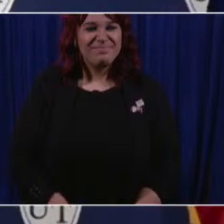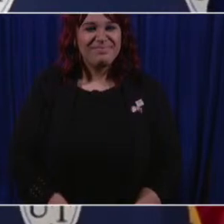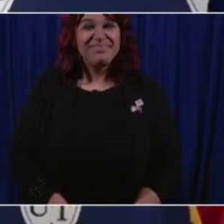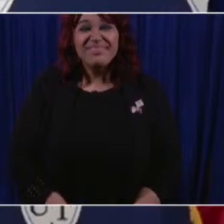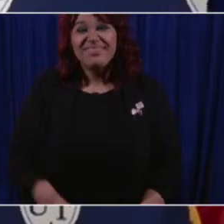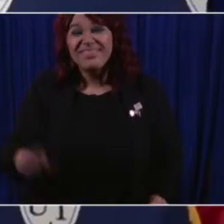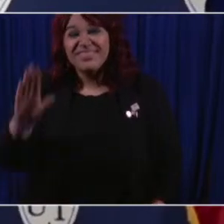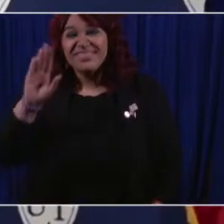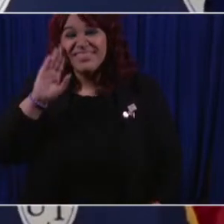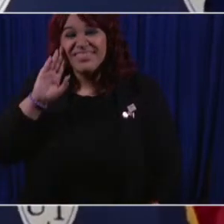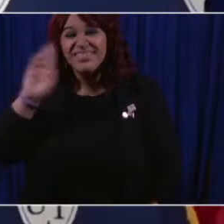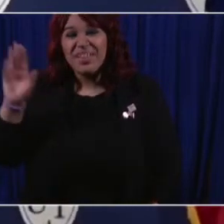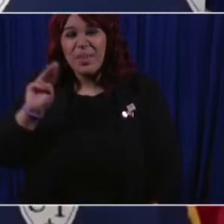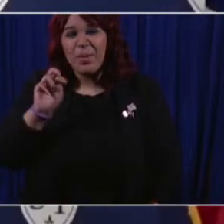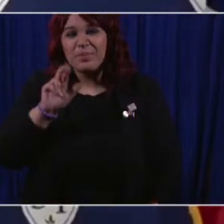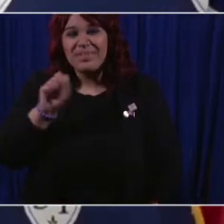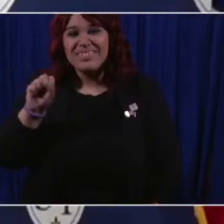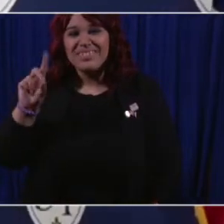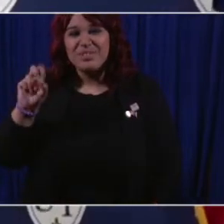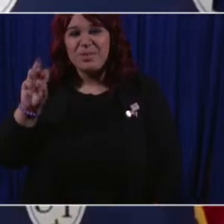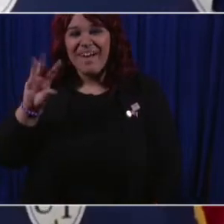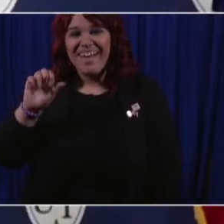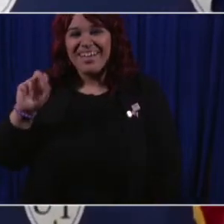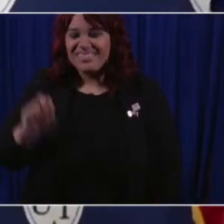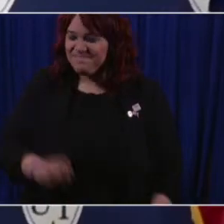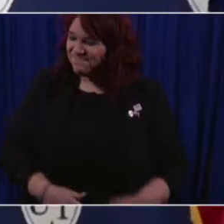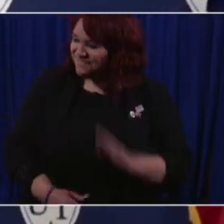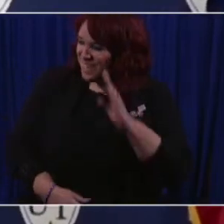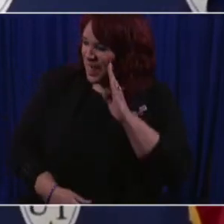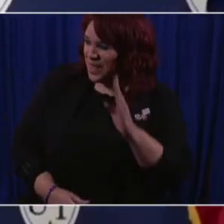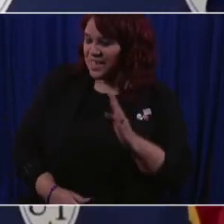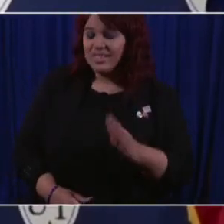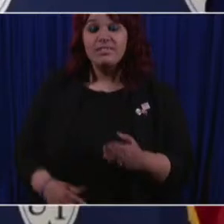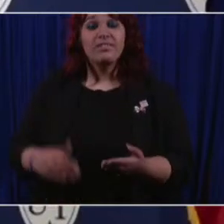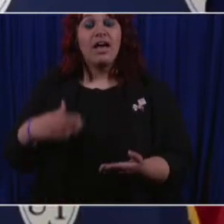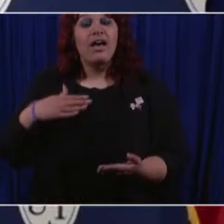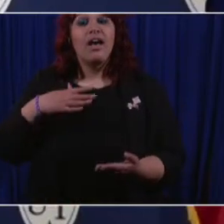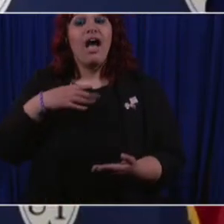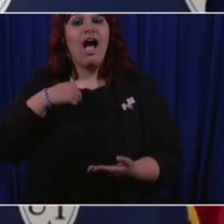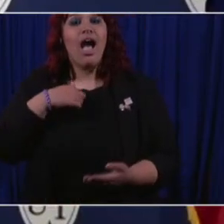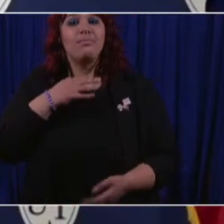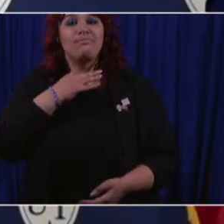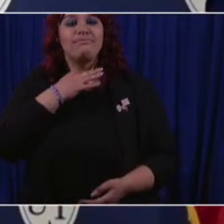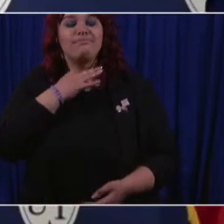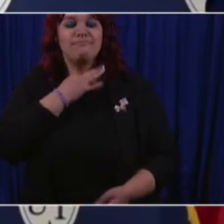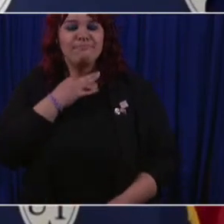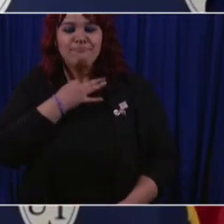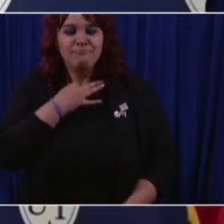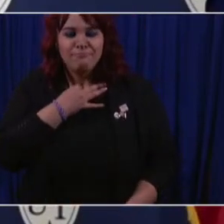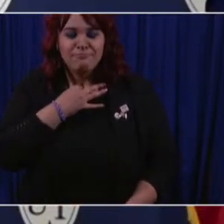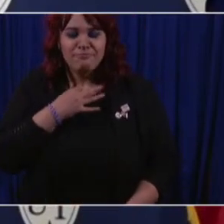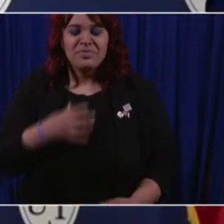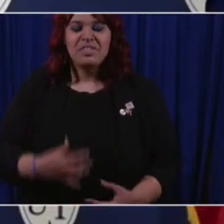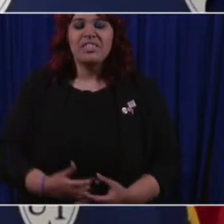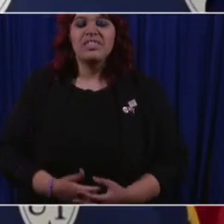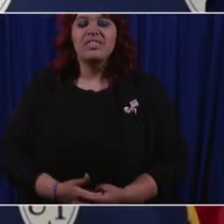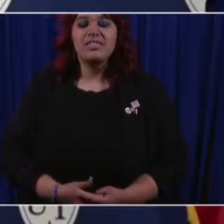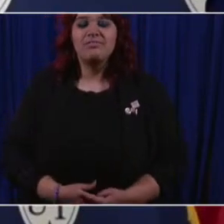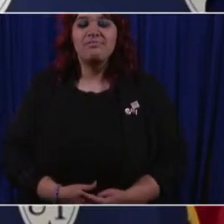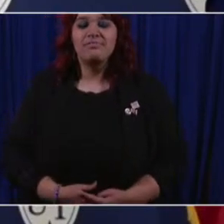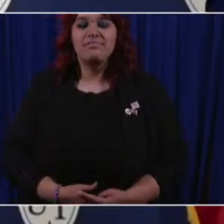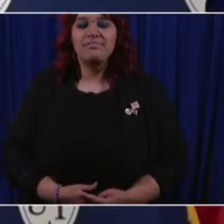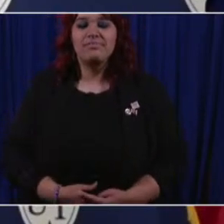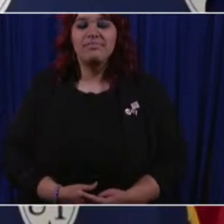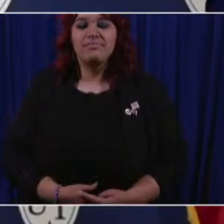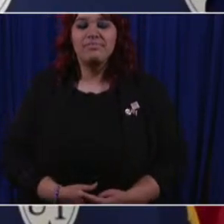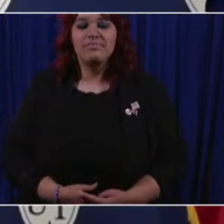Hello, Mrs. DeWine. Hello. My question is, if you have a front seat on this incredible